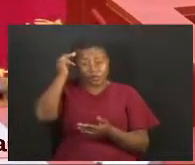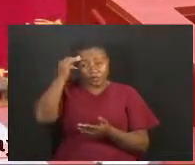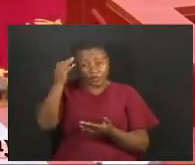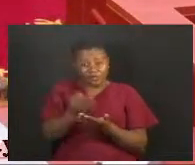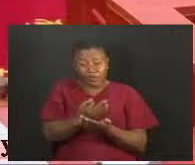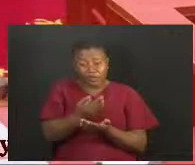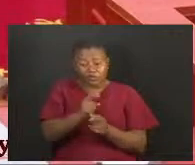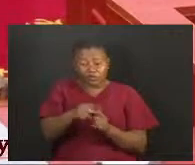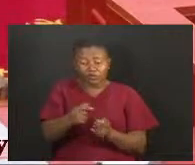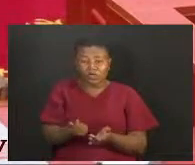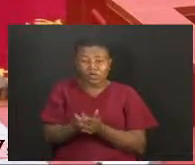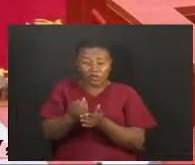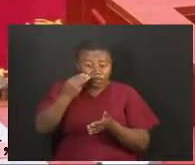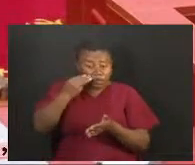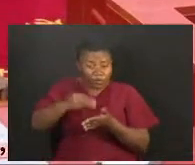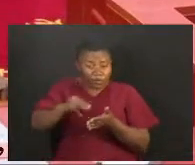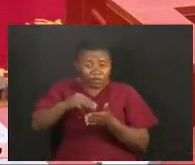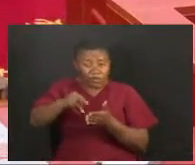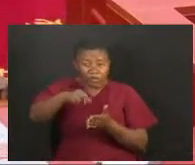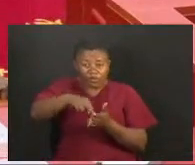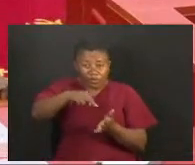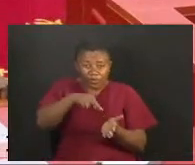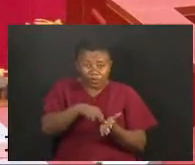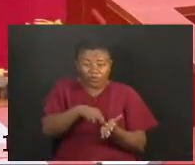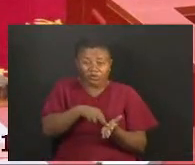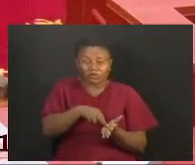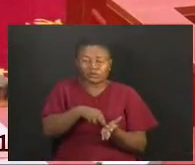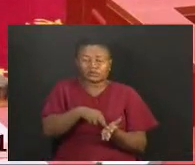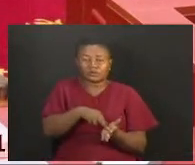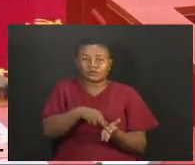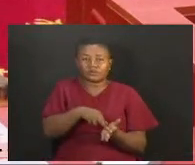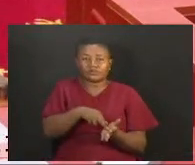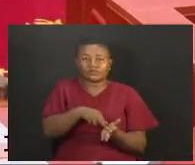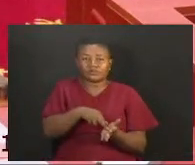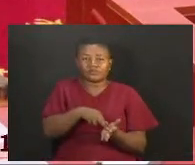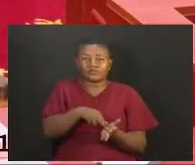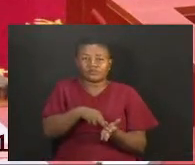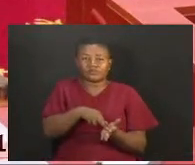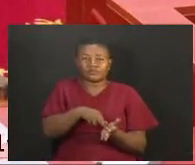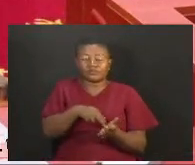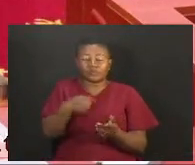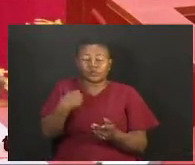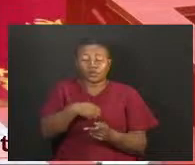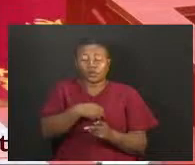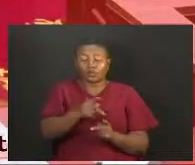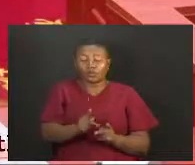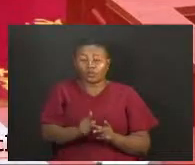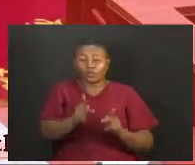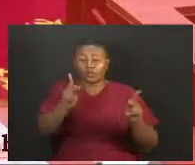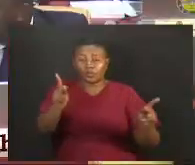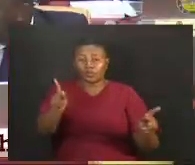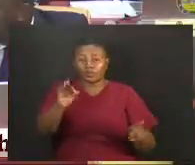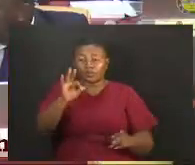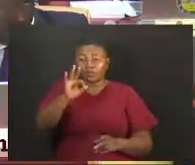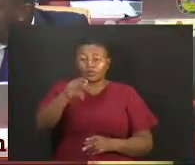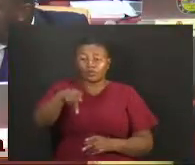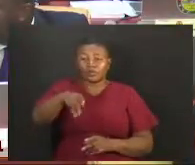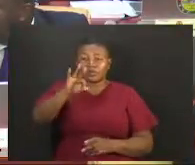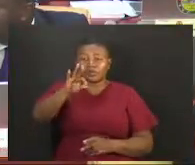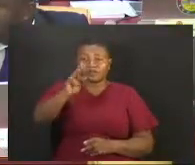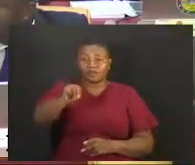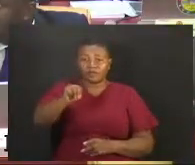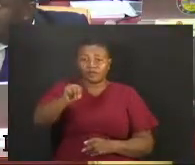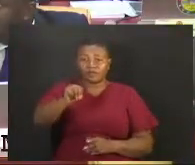on commitment and arrest accumulation. Mr. Speaker, aside that, we will publish a PFM league table for compliance